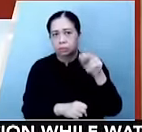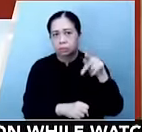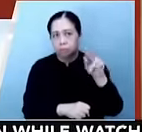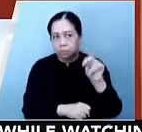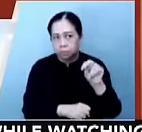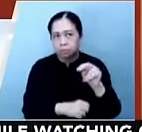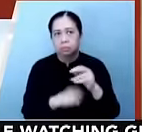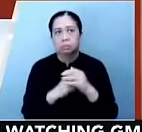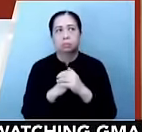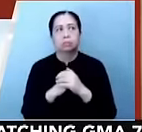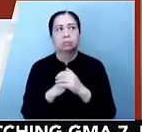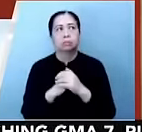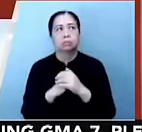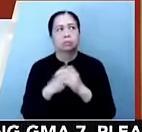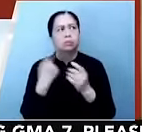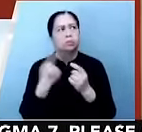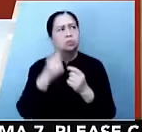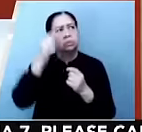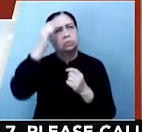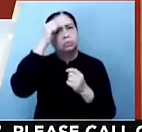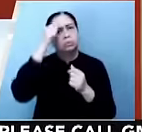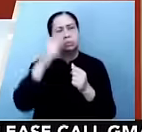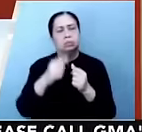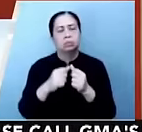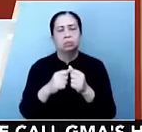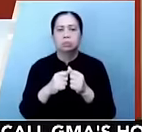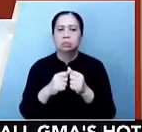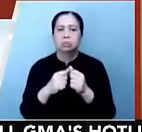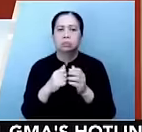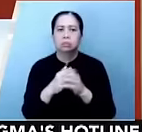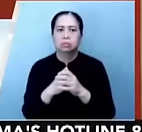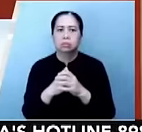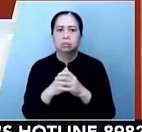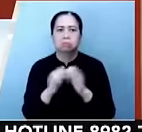The only thing I remember was that status quo.